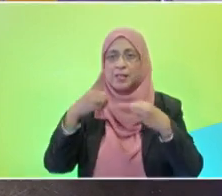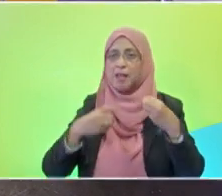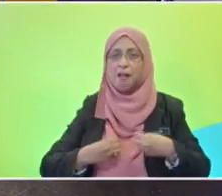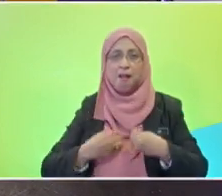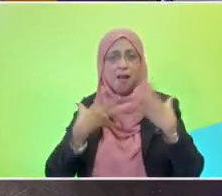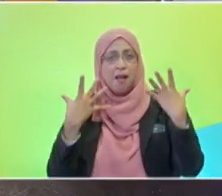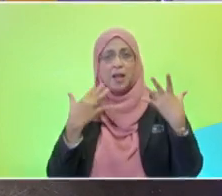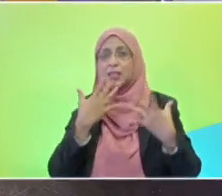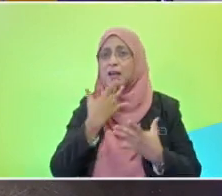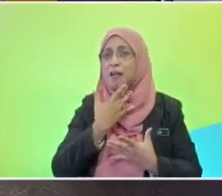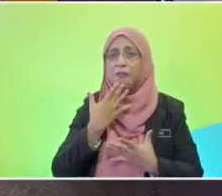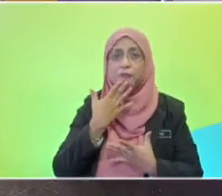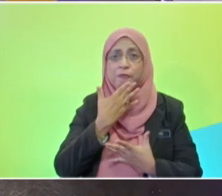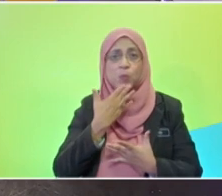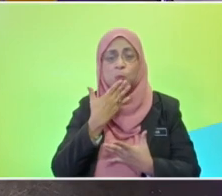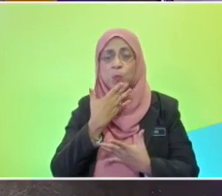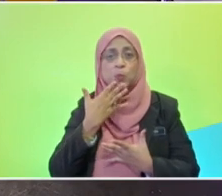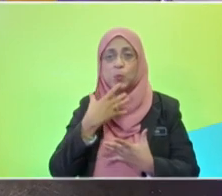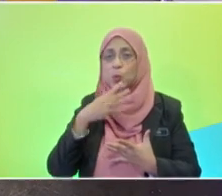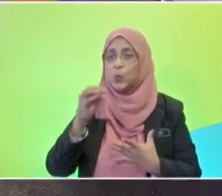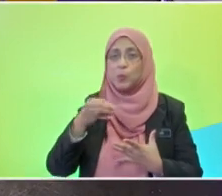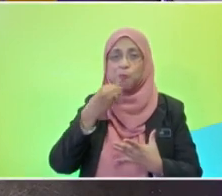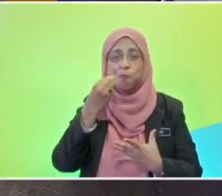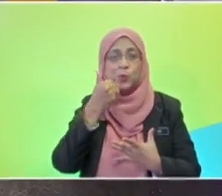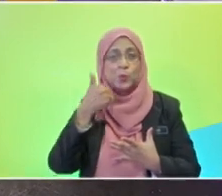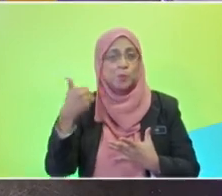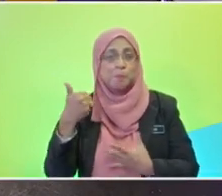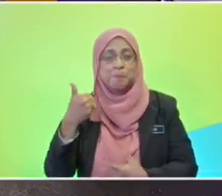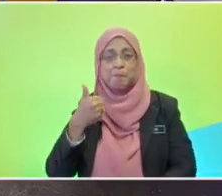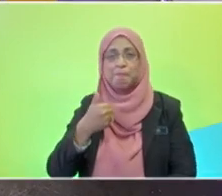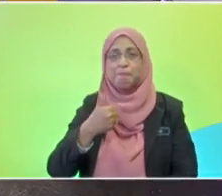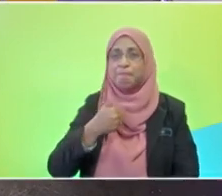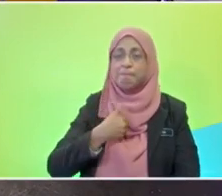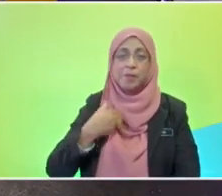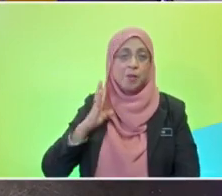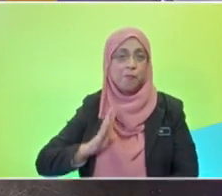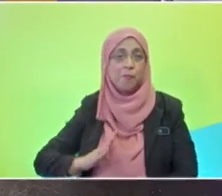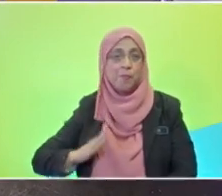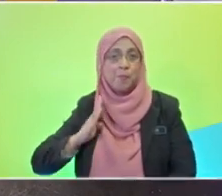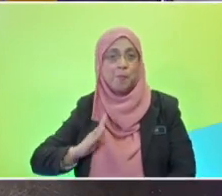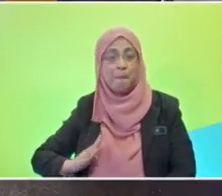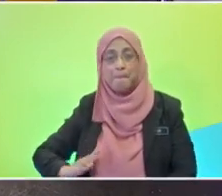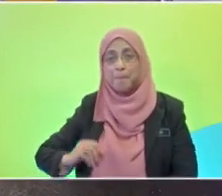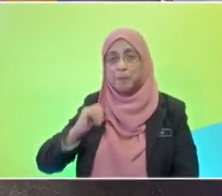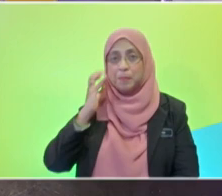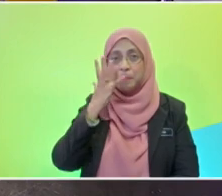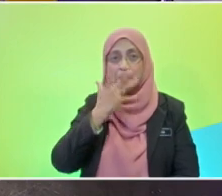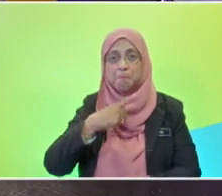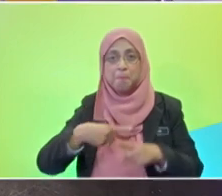colourful items, delicious food, a variety of clothes. So today we learn